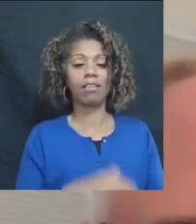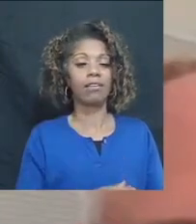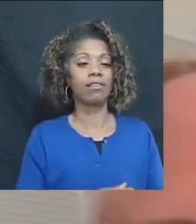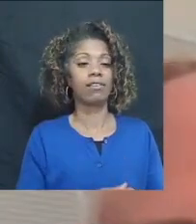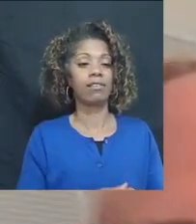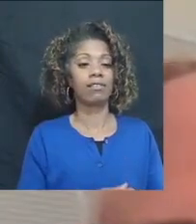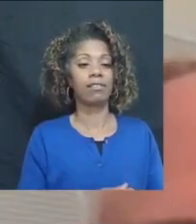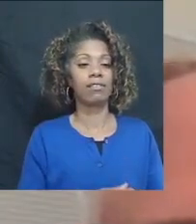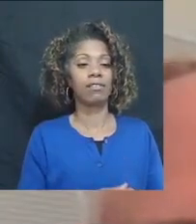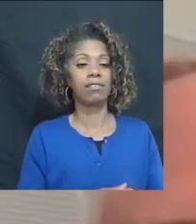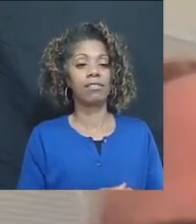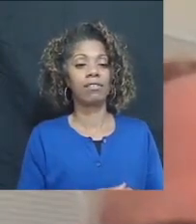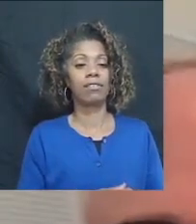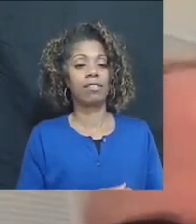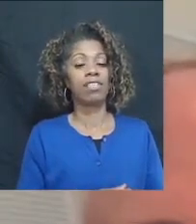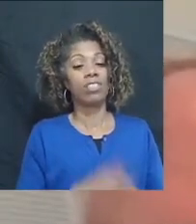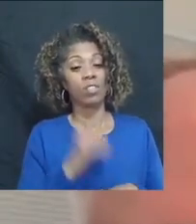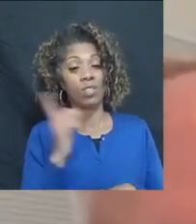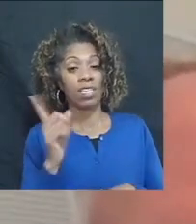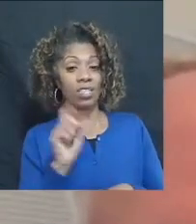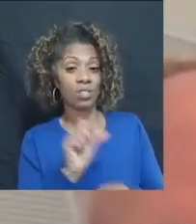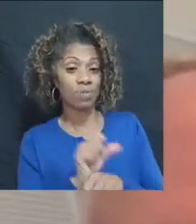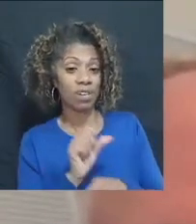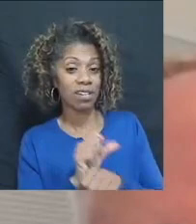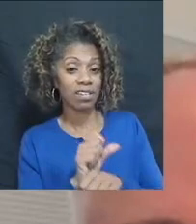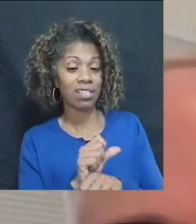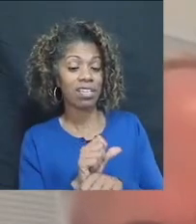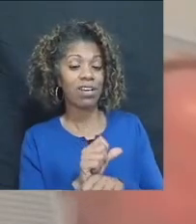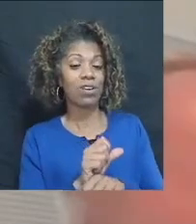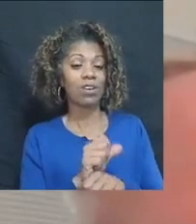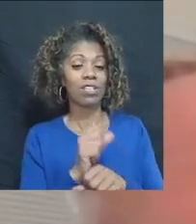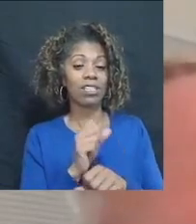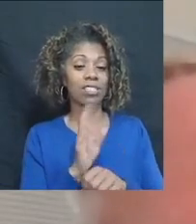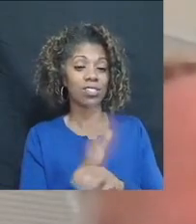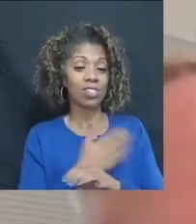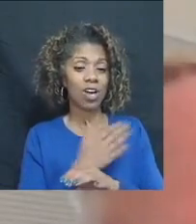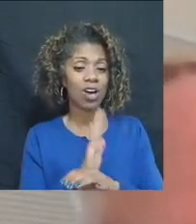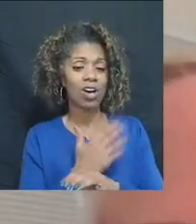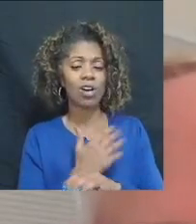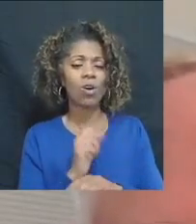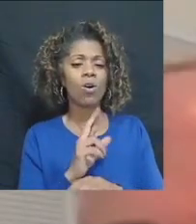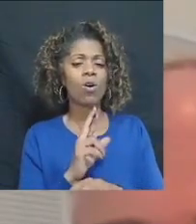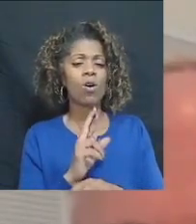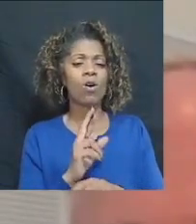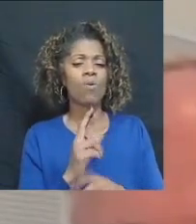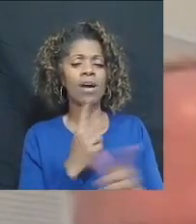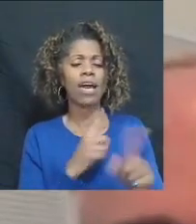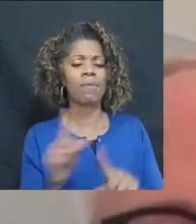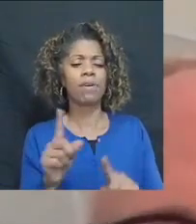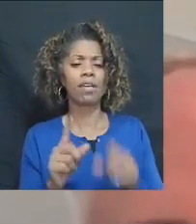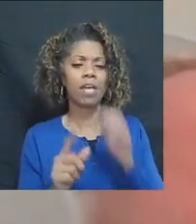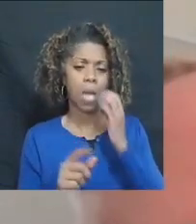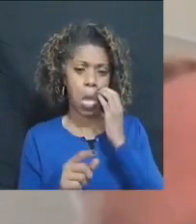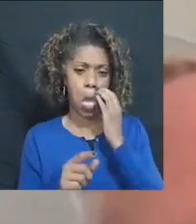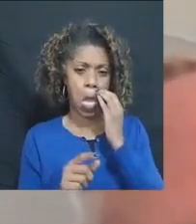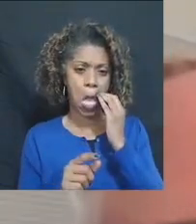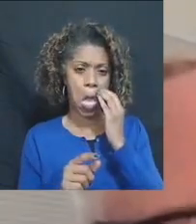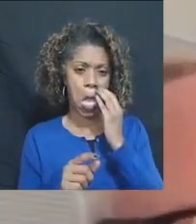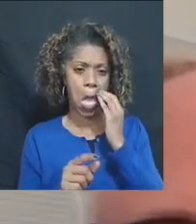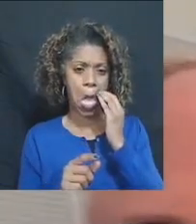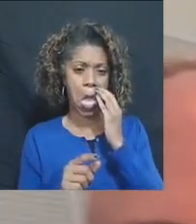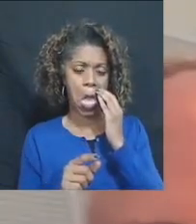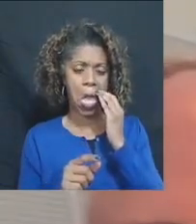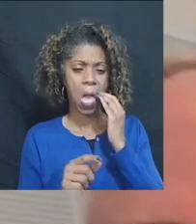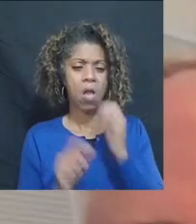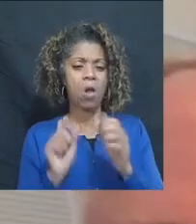of a family affair. Now, tell us about the song that she wrote and how that came about, and how you're working on that,